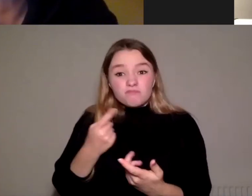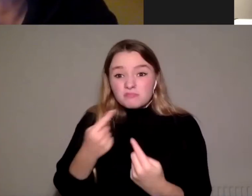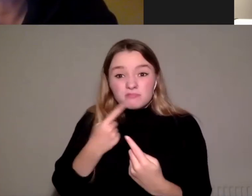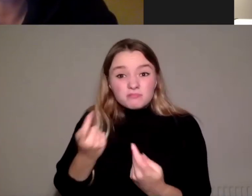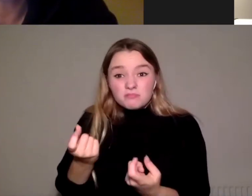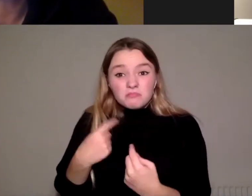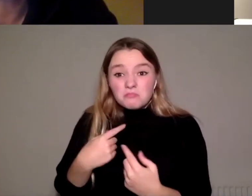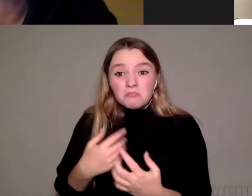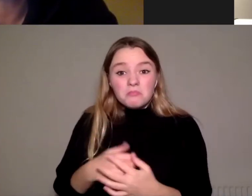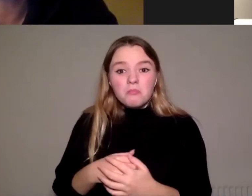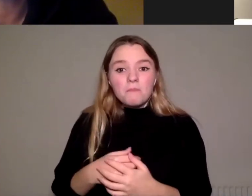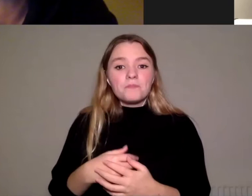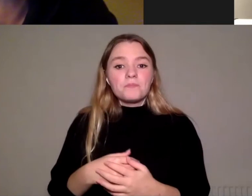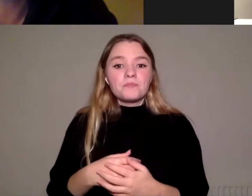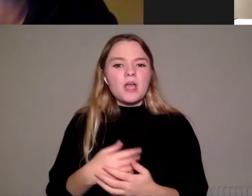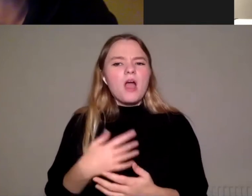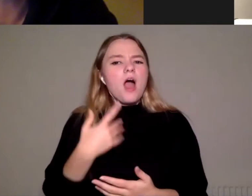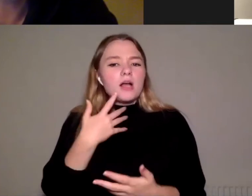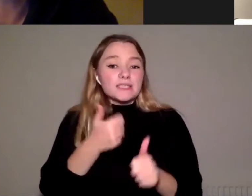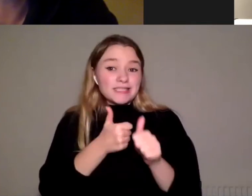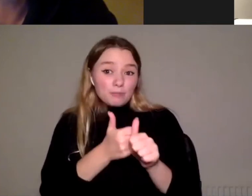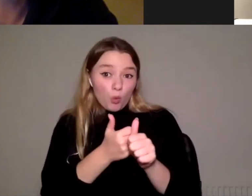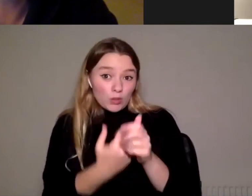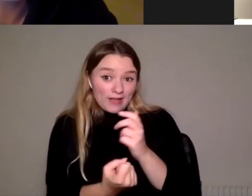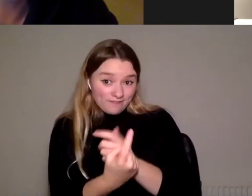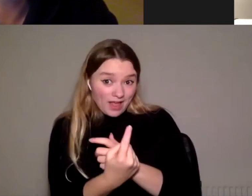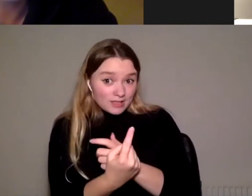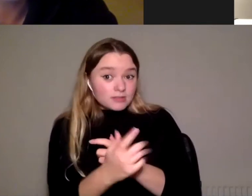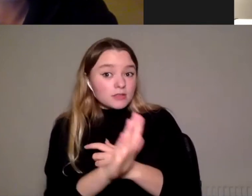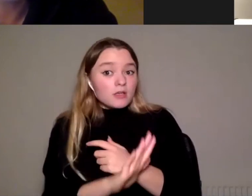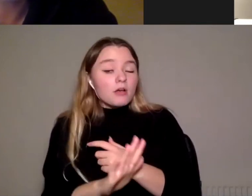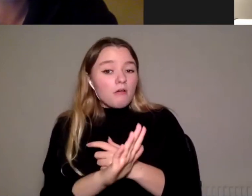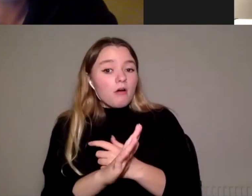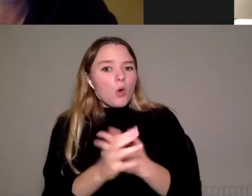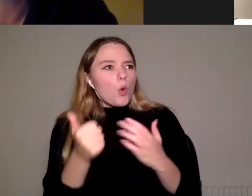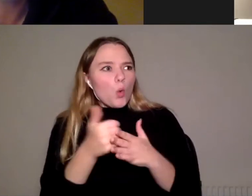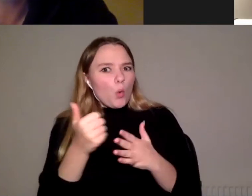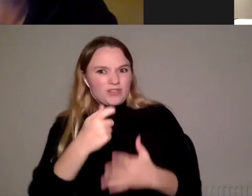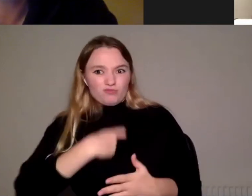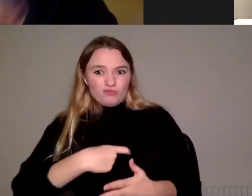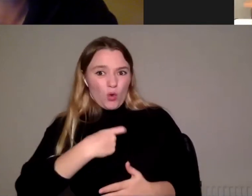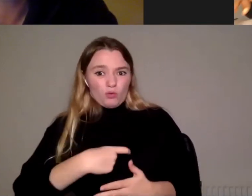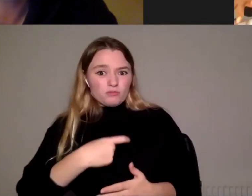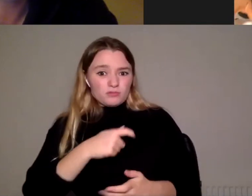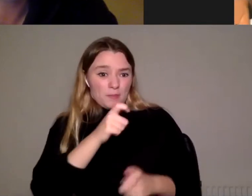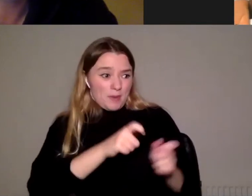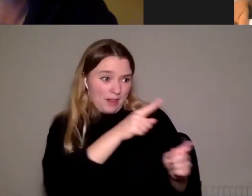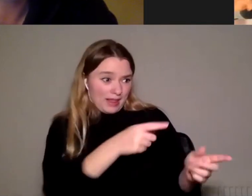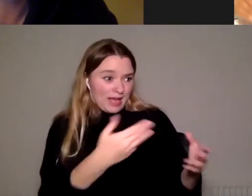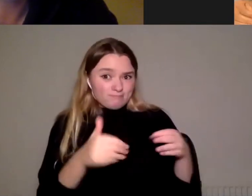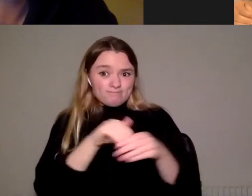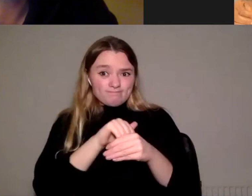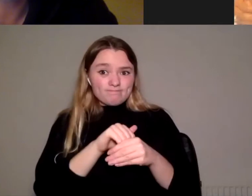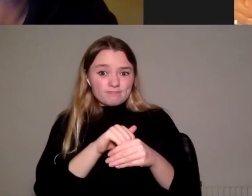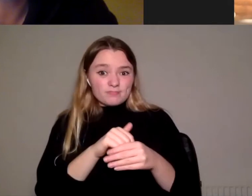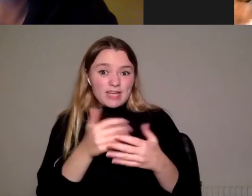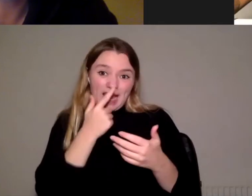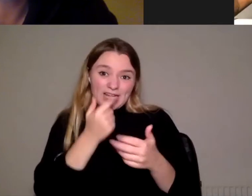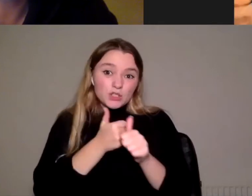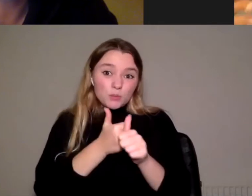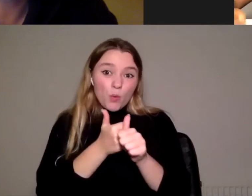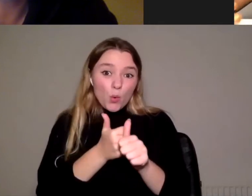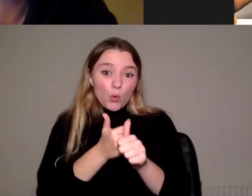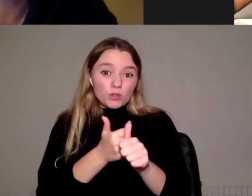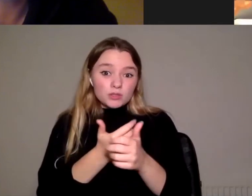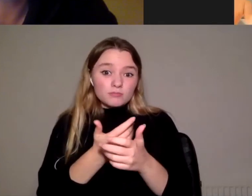In terms of like supporting at events, there's always roles for people to be supporting and